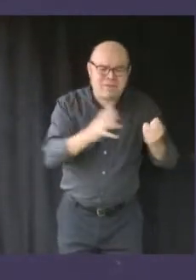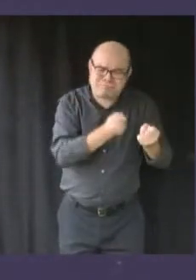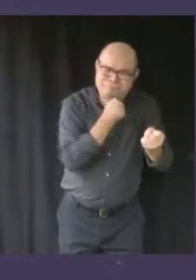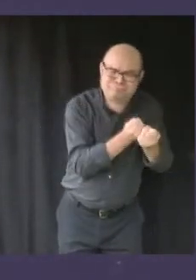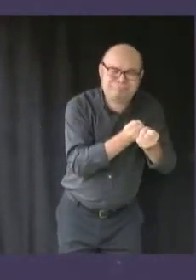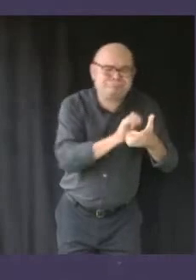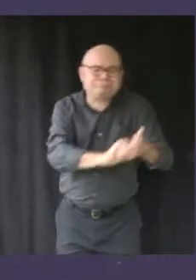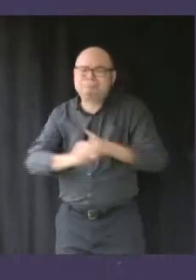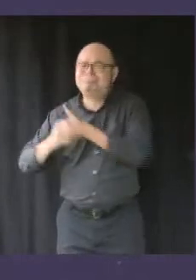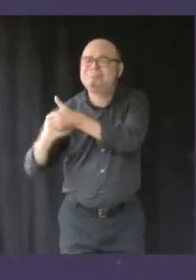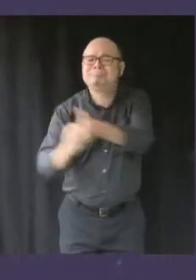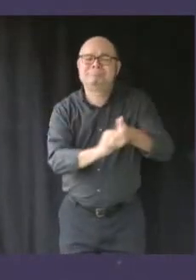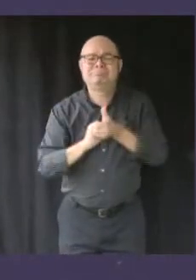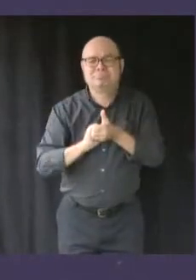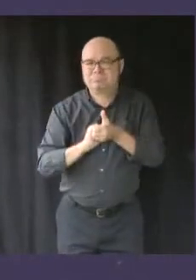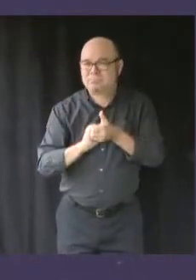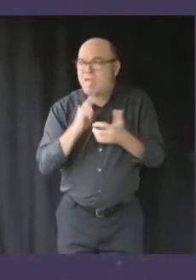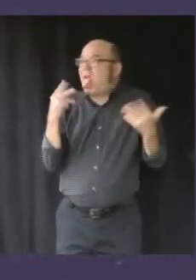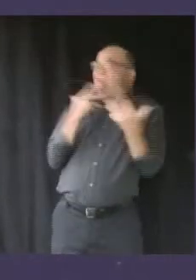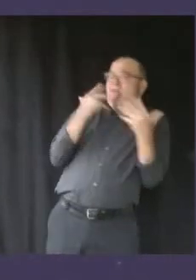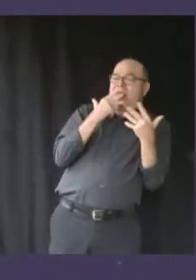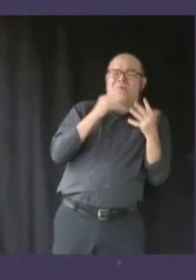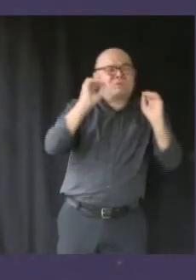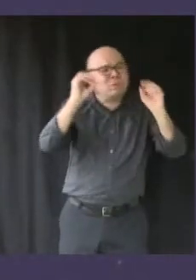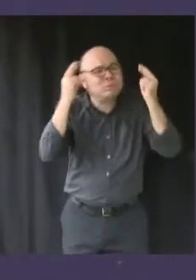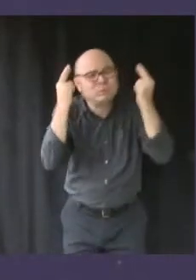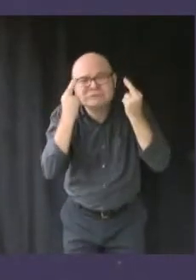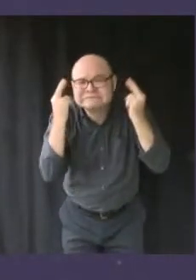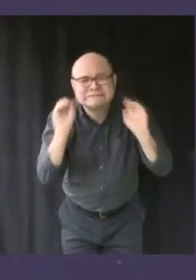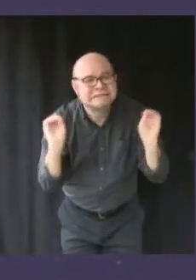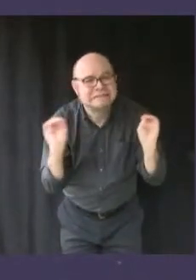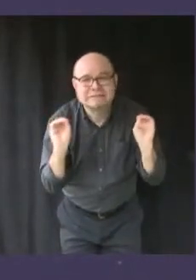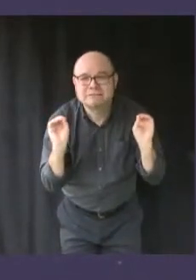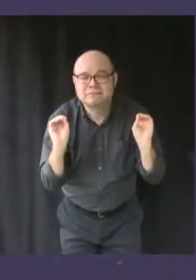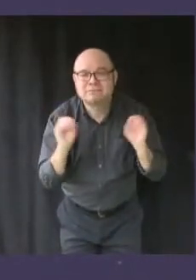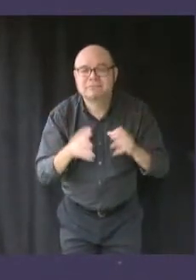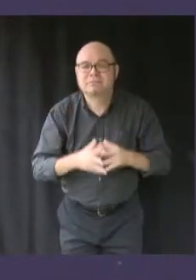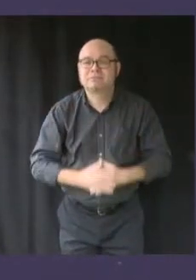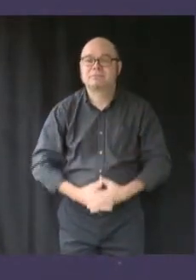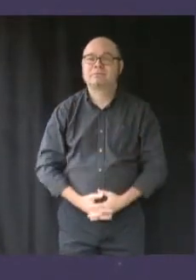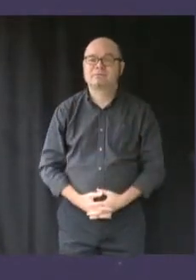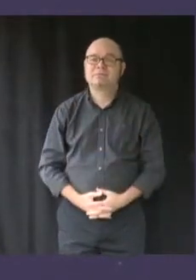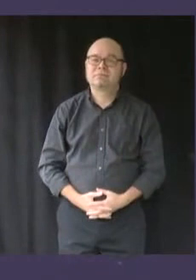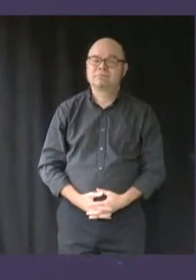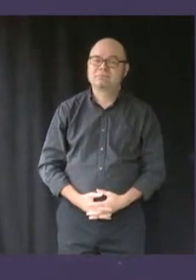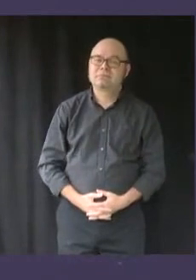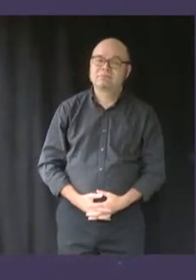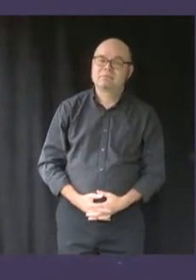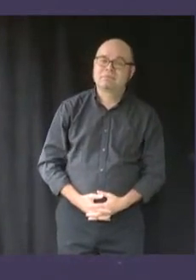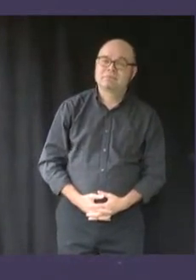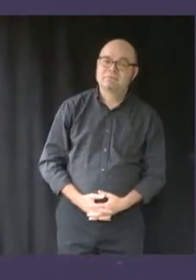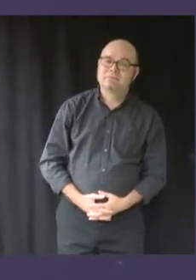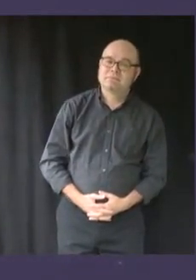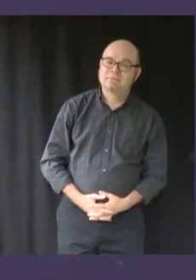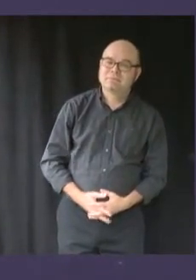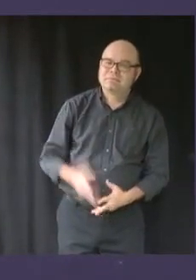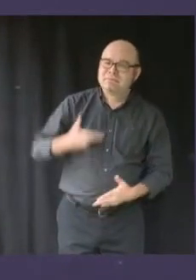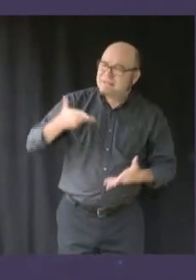afraid. Help us to draw upon his noble impulses in his